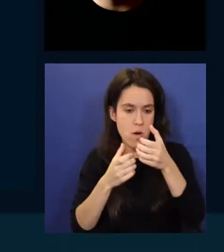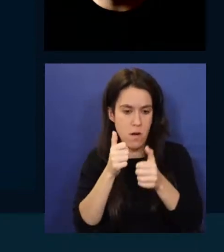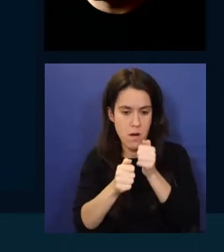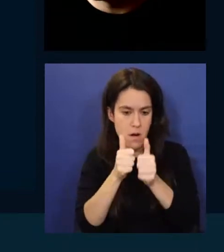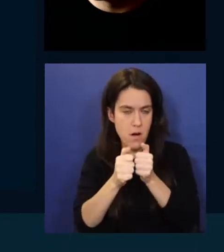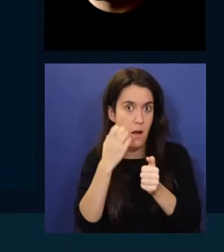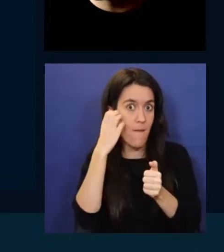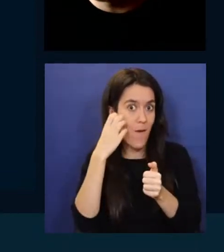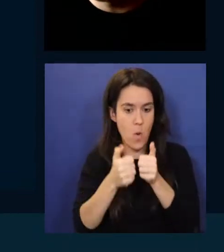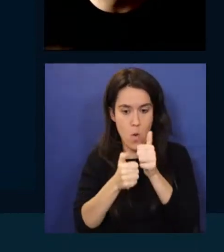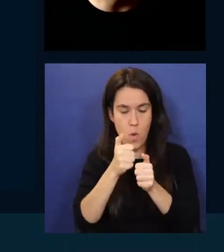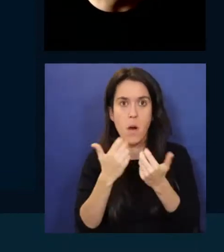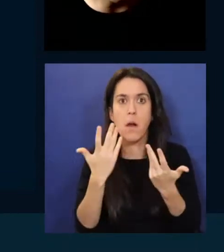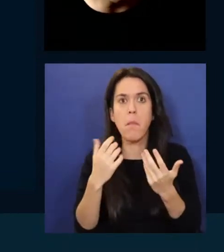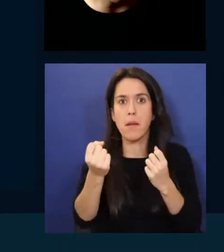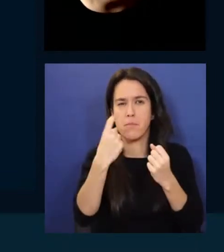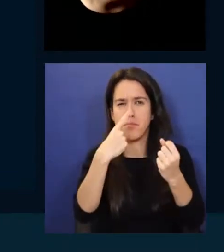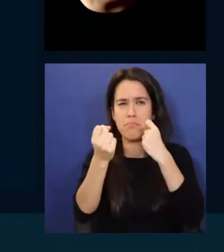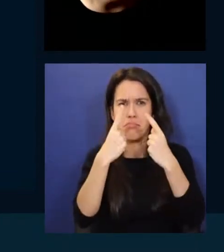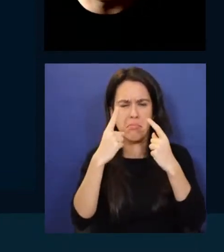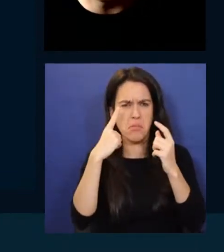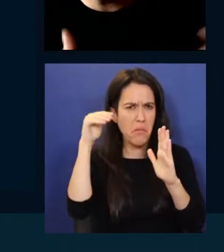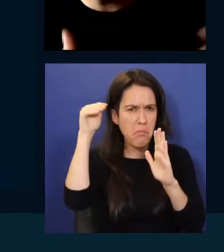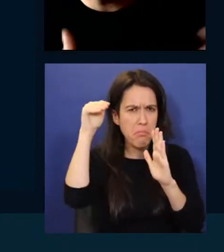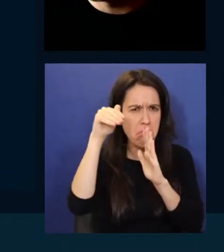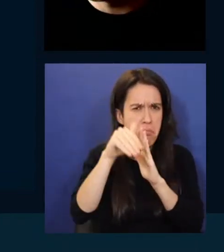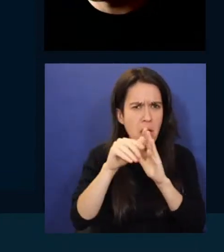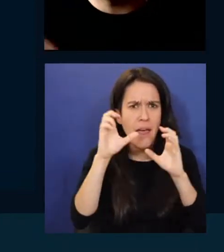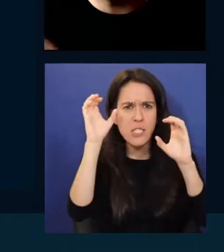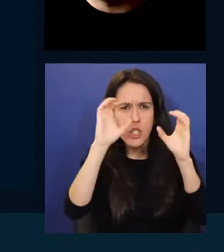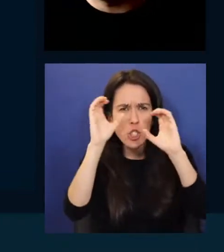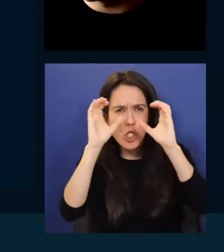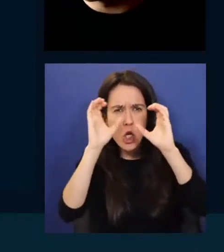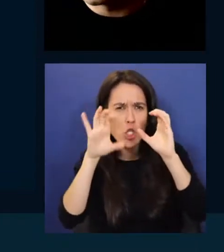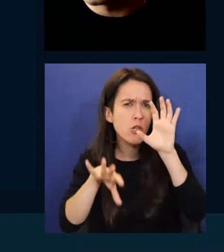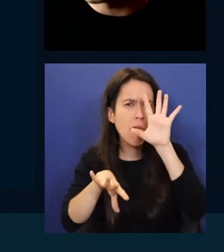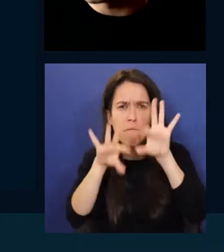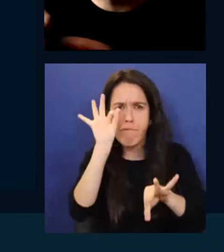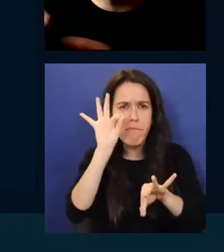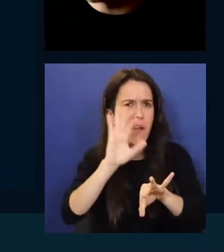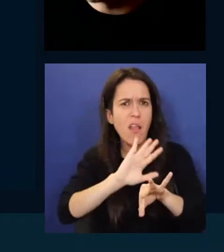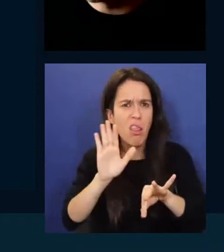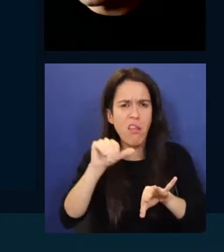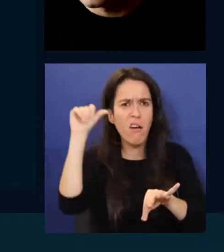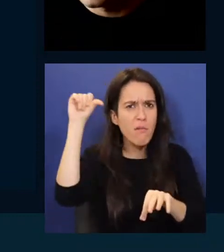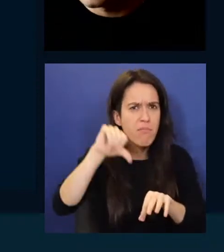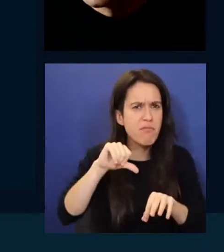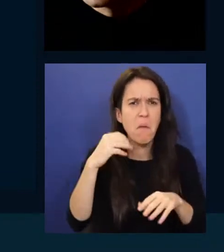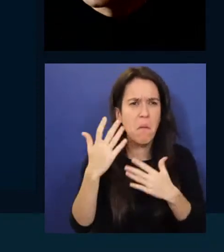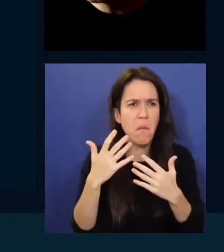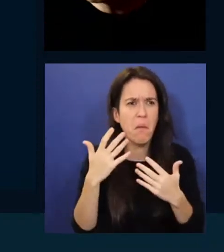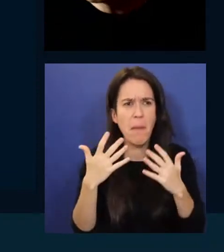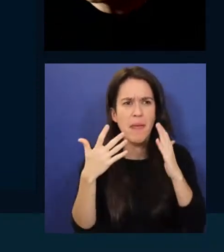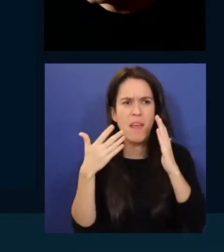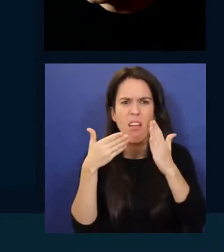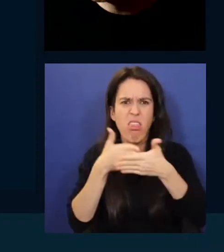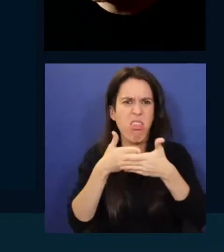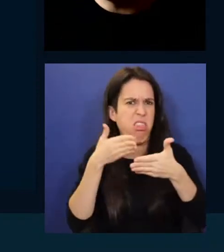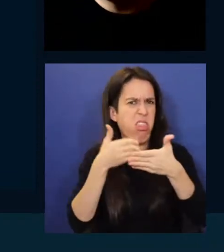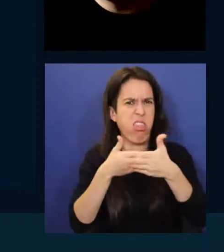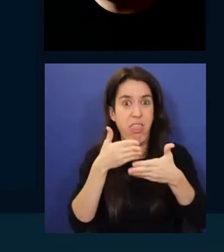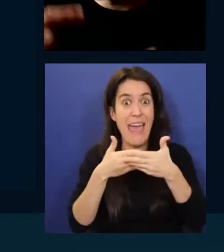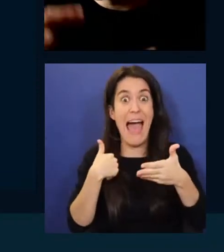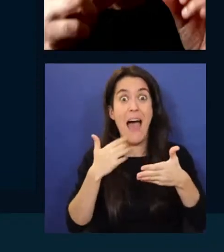offers to them, and let's say they declined it. There were some search results that they came up and that didn't convert into a sale. You want to learn from